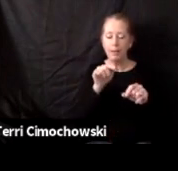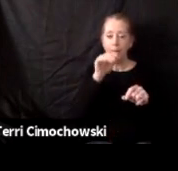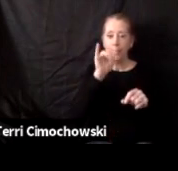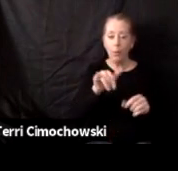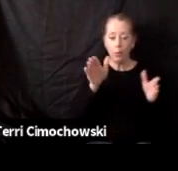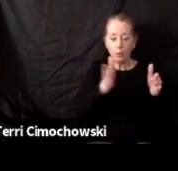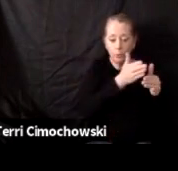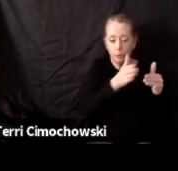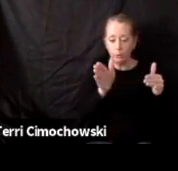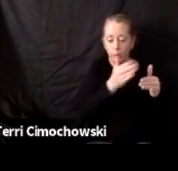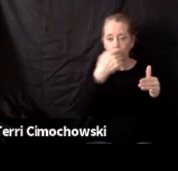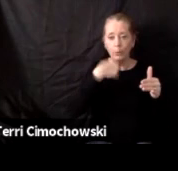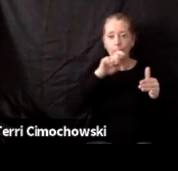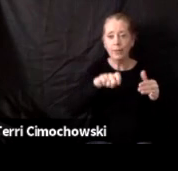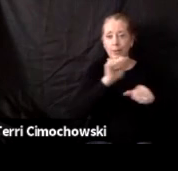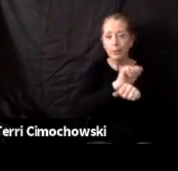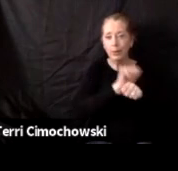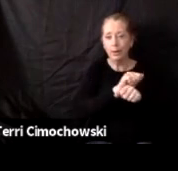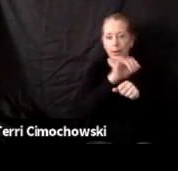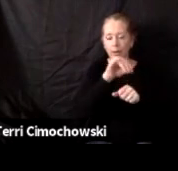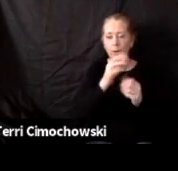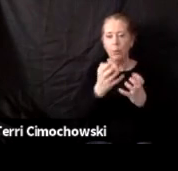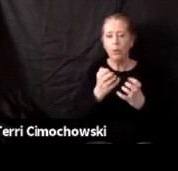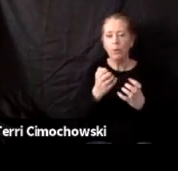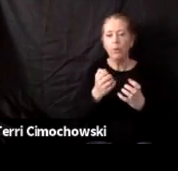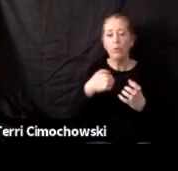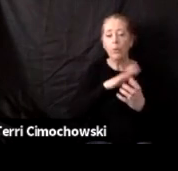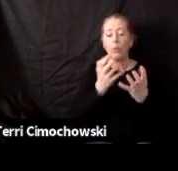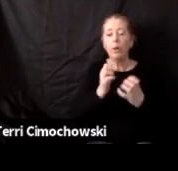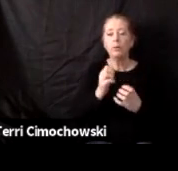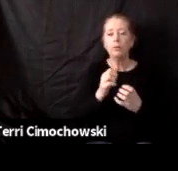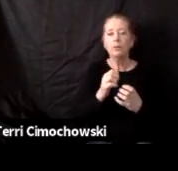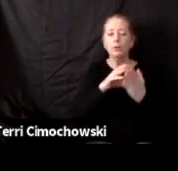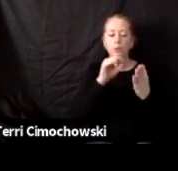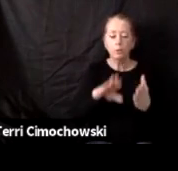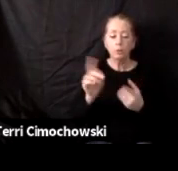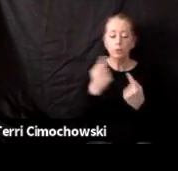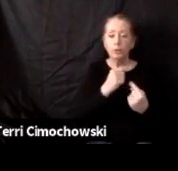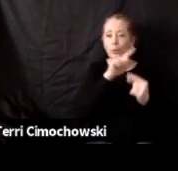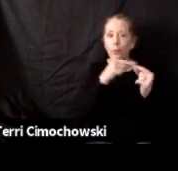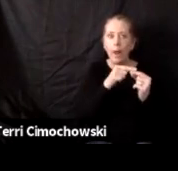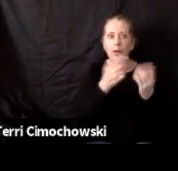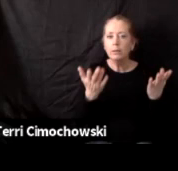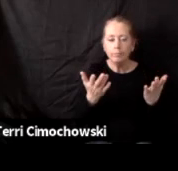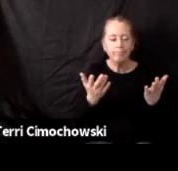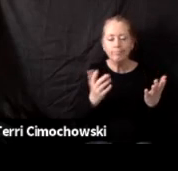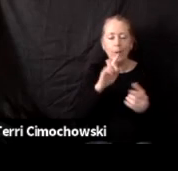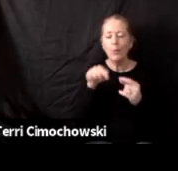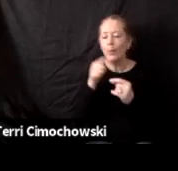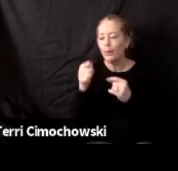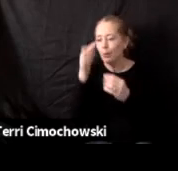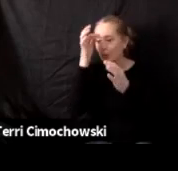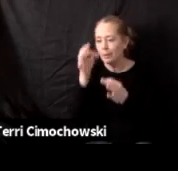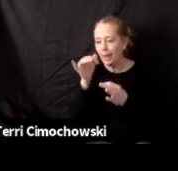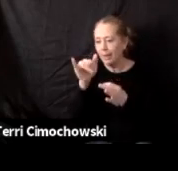parameters. We want your child to return when it's appropriate to their in-person school, that whether it's